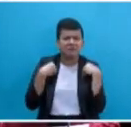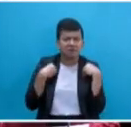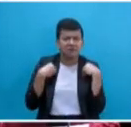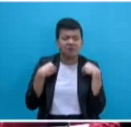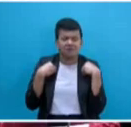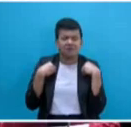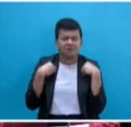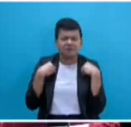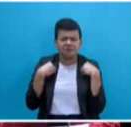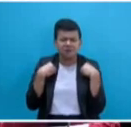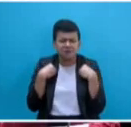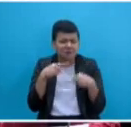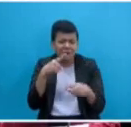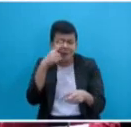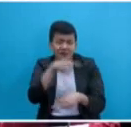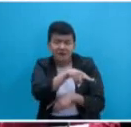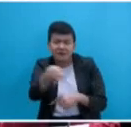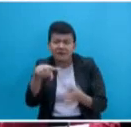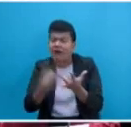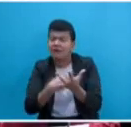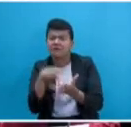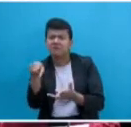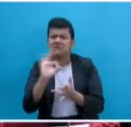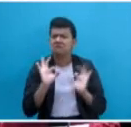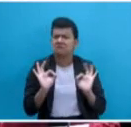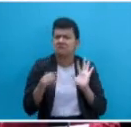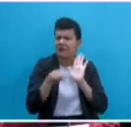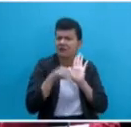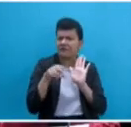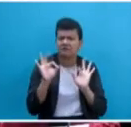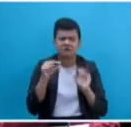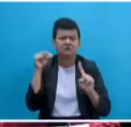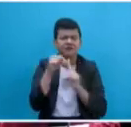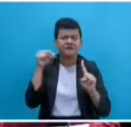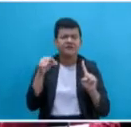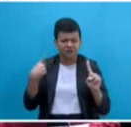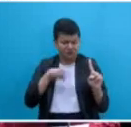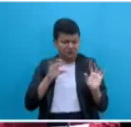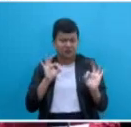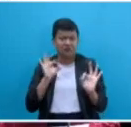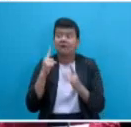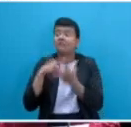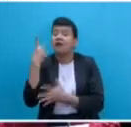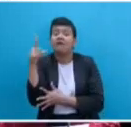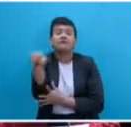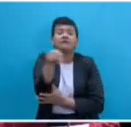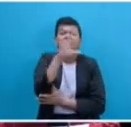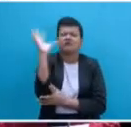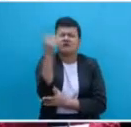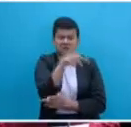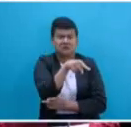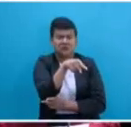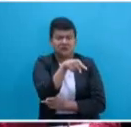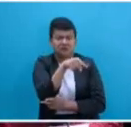negatively impact or impinge on the rights of all other non-indigenous persons and groups. So, Mr. Speaker, sir,